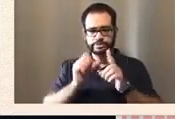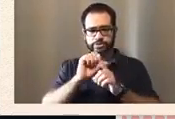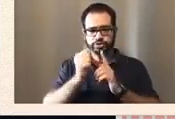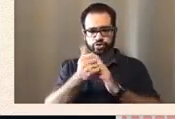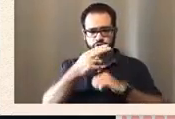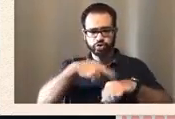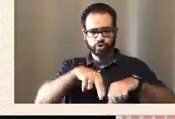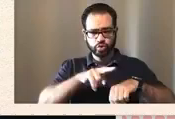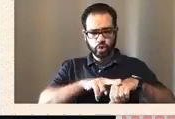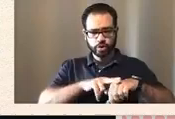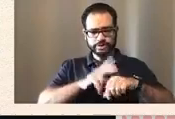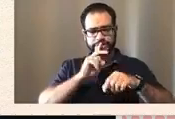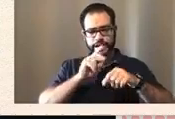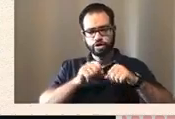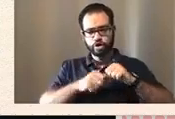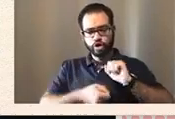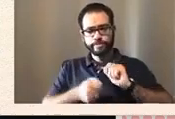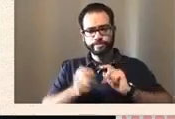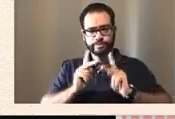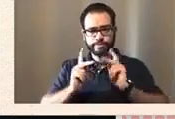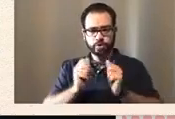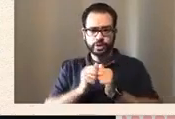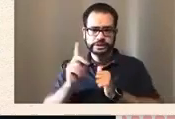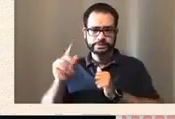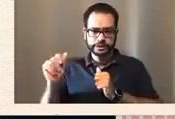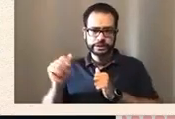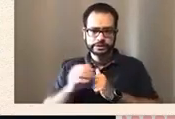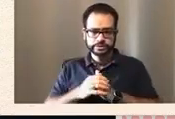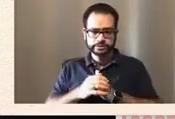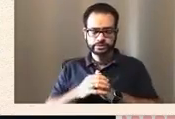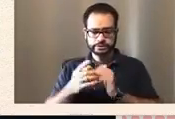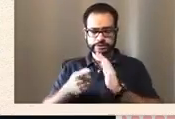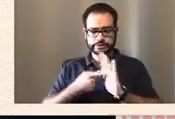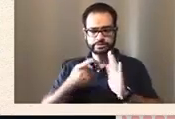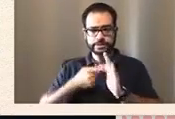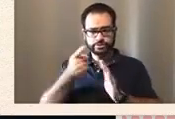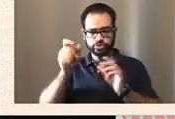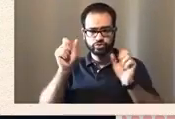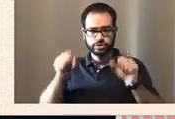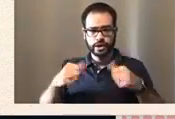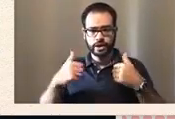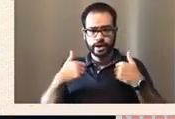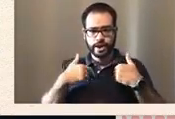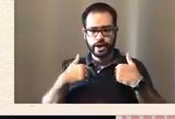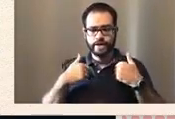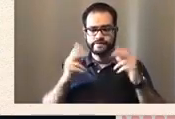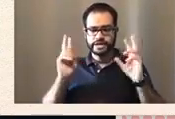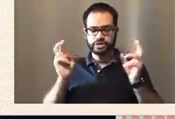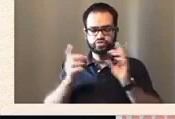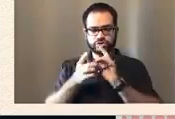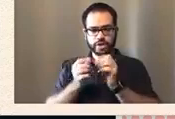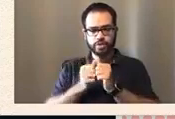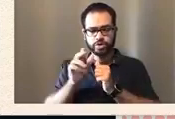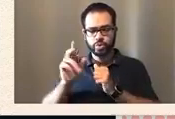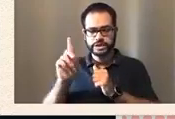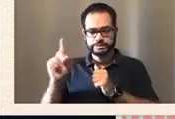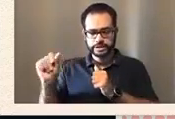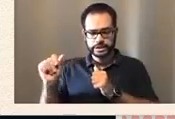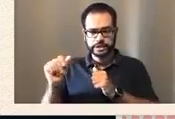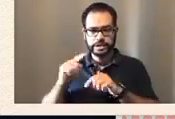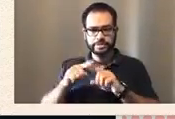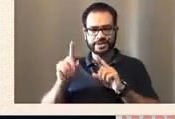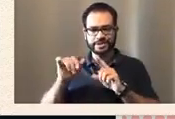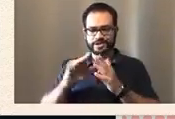disabilities. Sometimes you can have an issue related to your disability that makes it difficult for